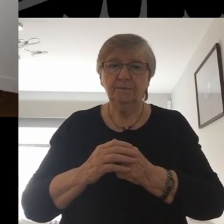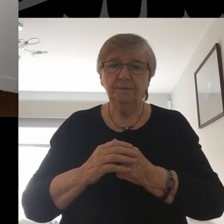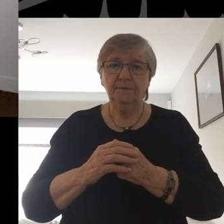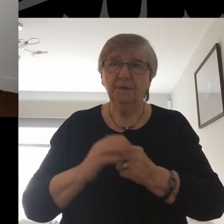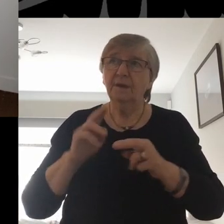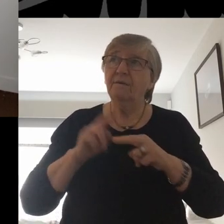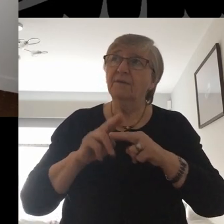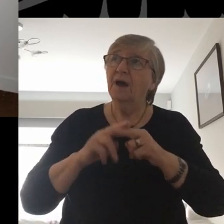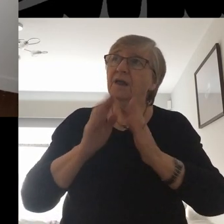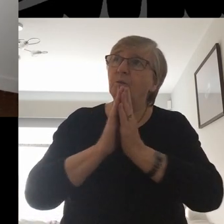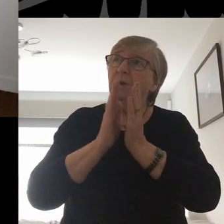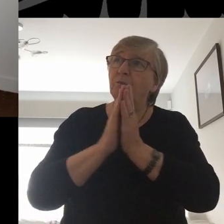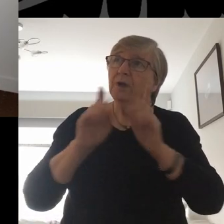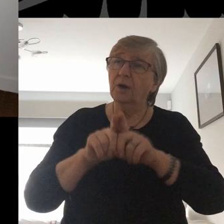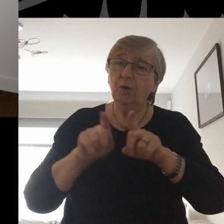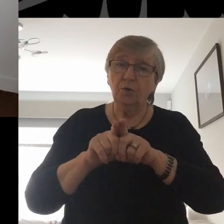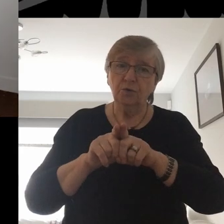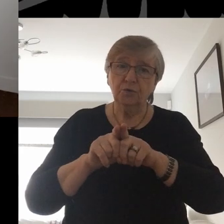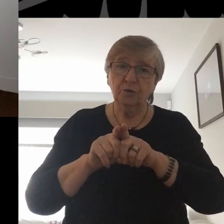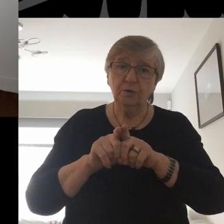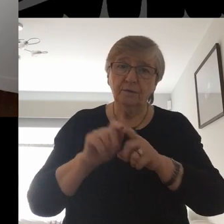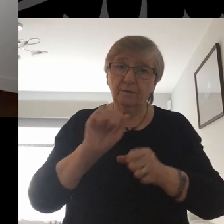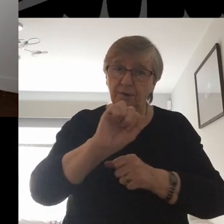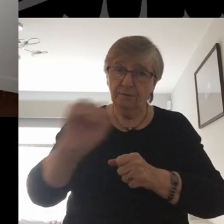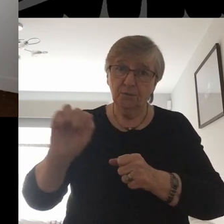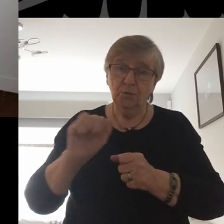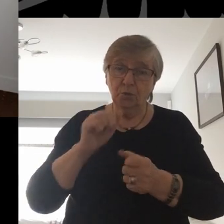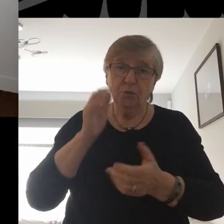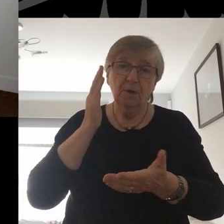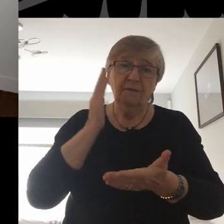And Father, we pray also for those whose faith is costly,